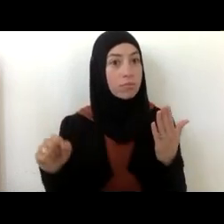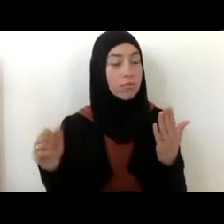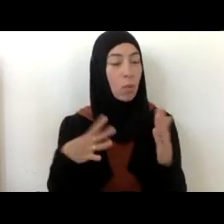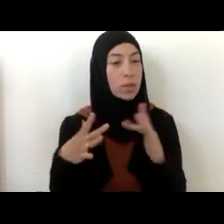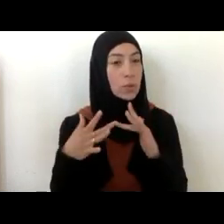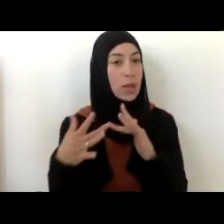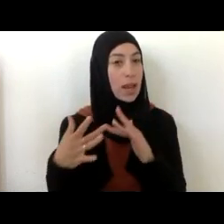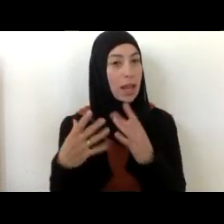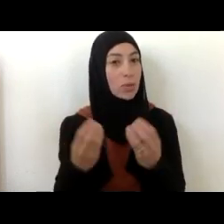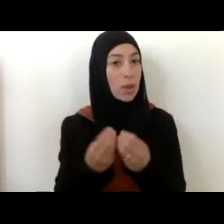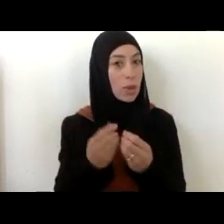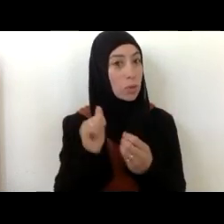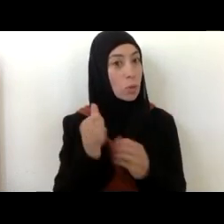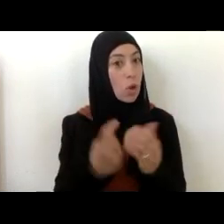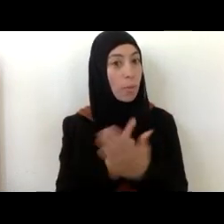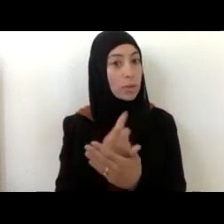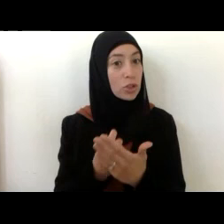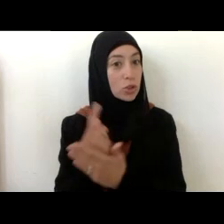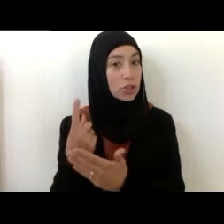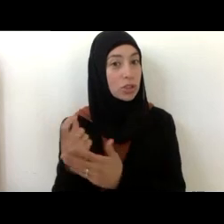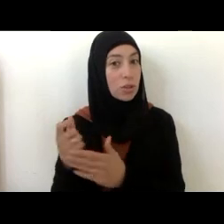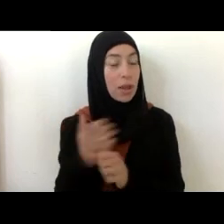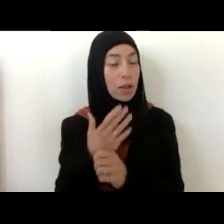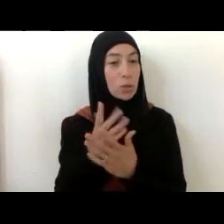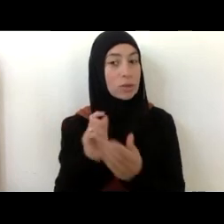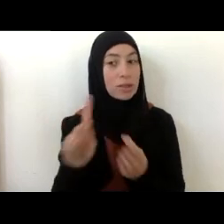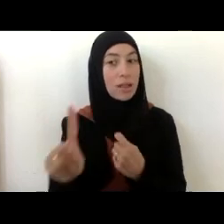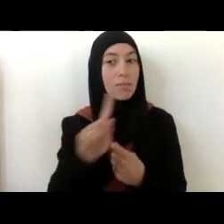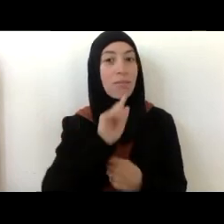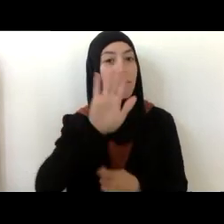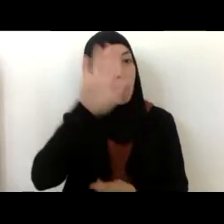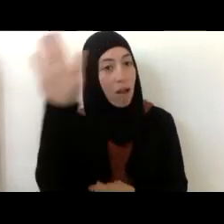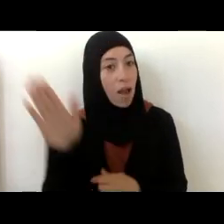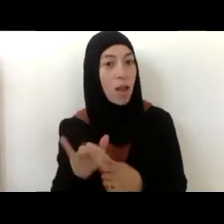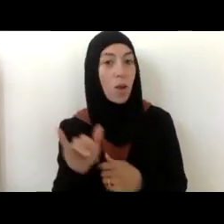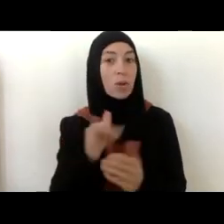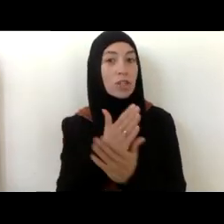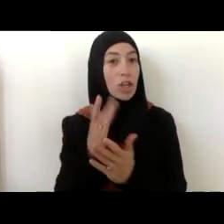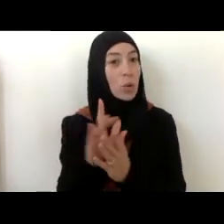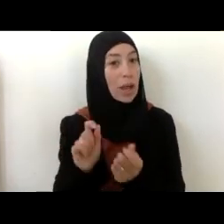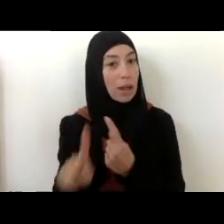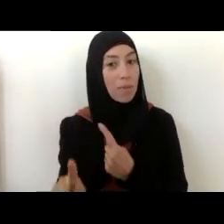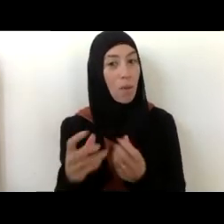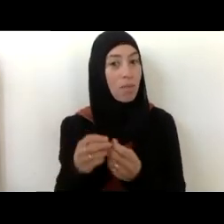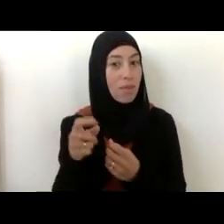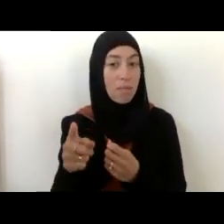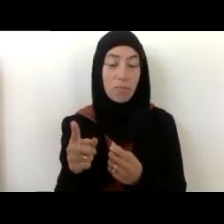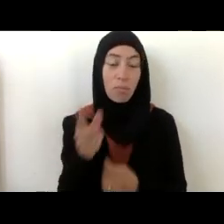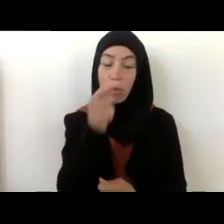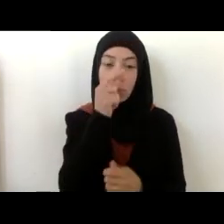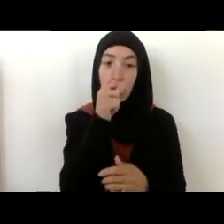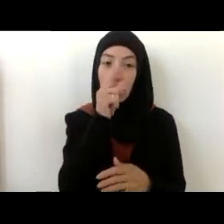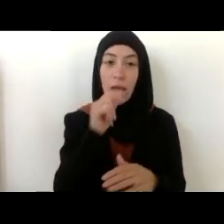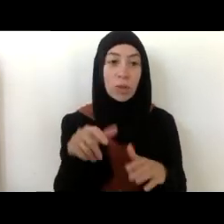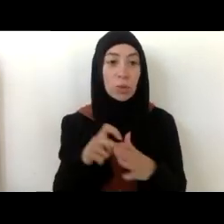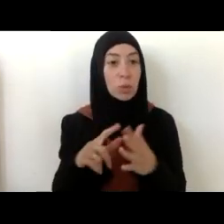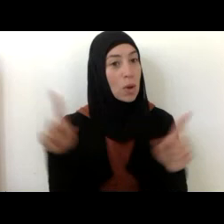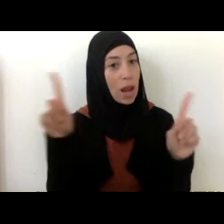with, this is a great opportunity to just send them a quick hi in the chat or share your email with them. It's possible for you to do that